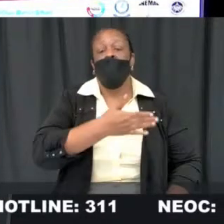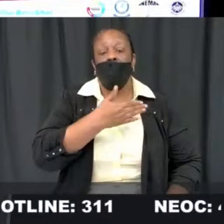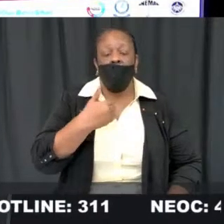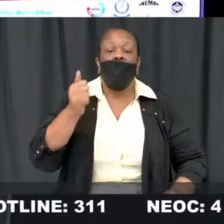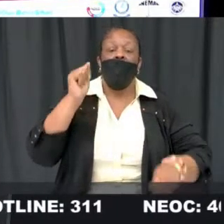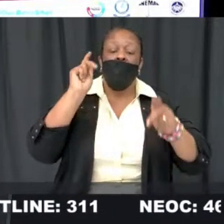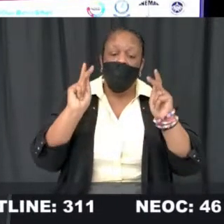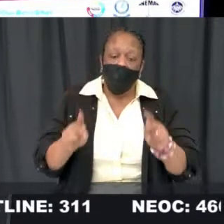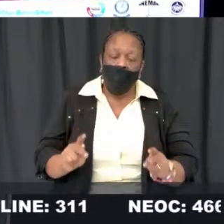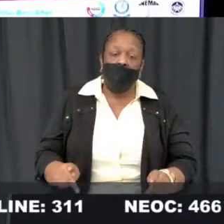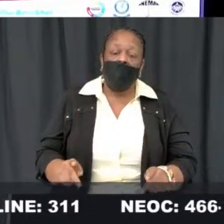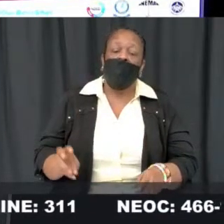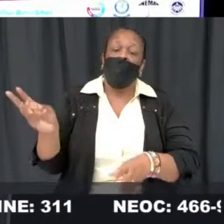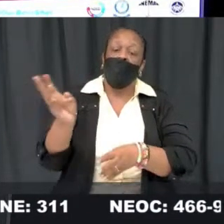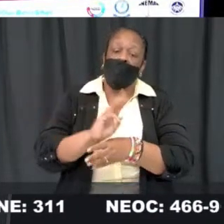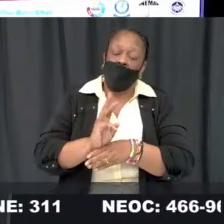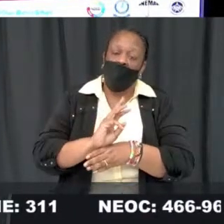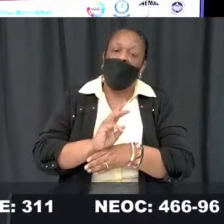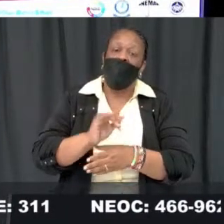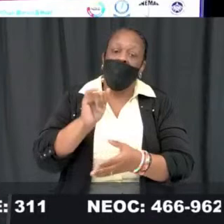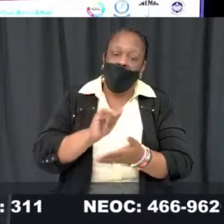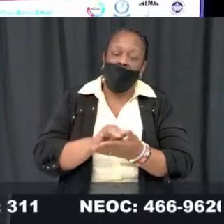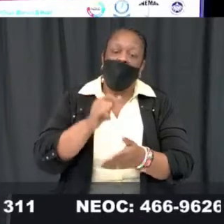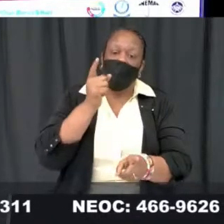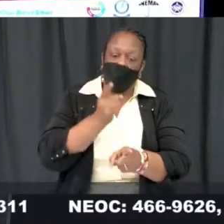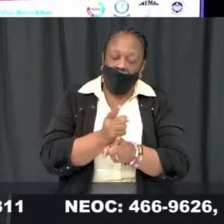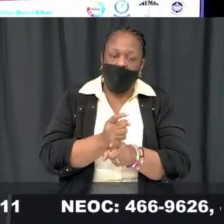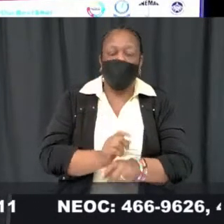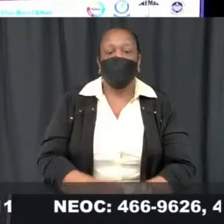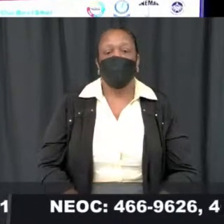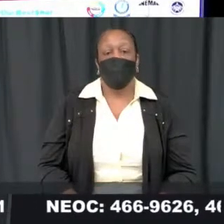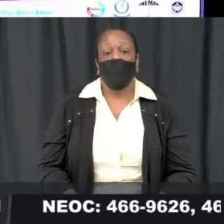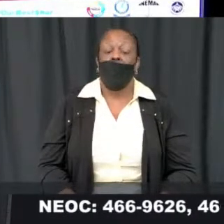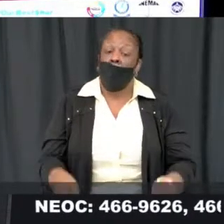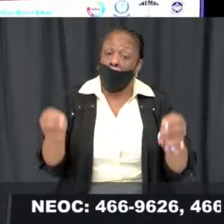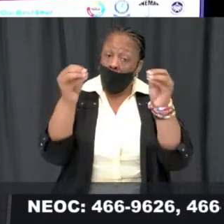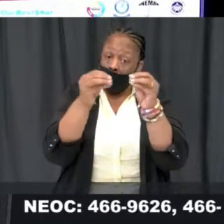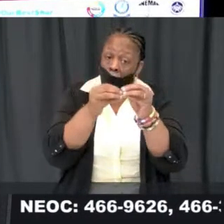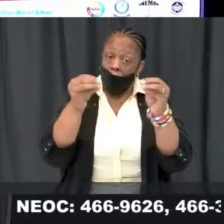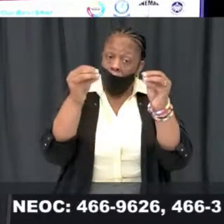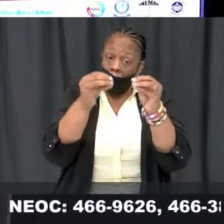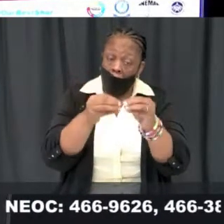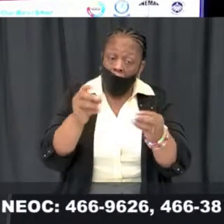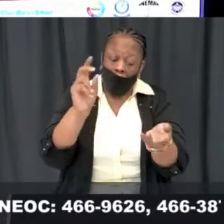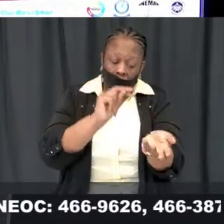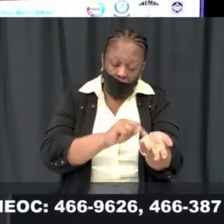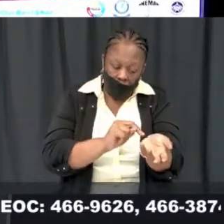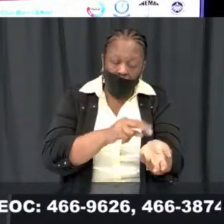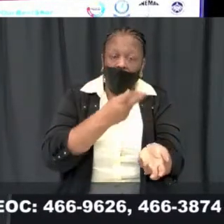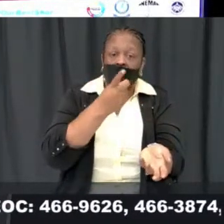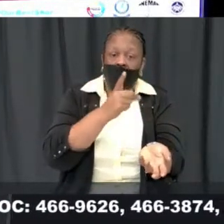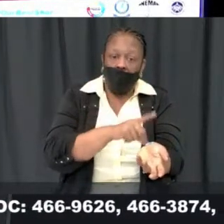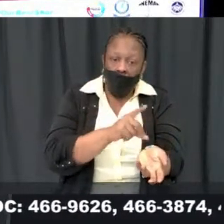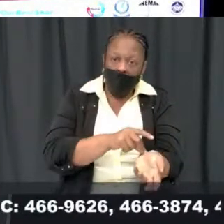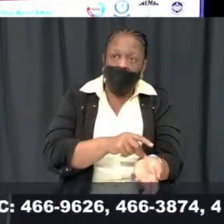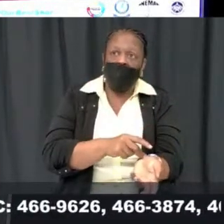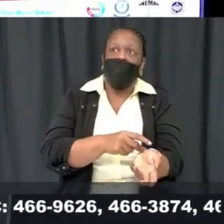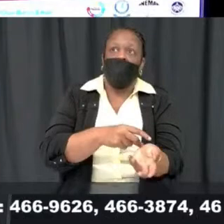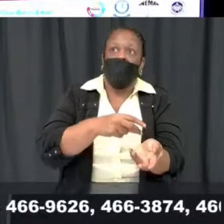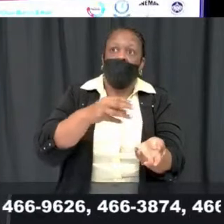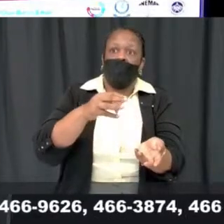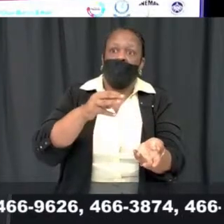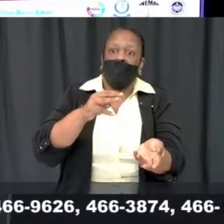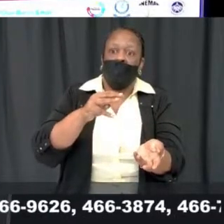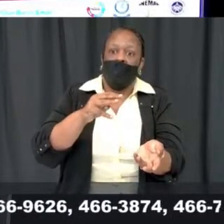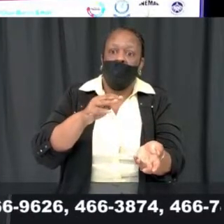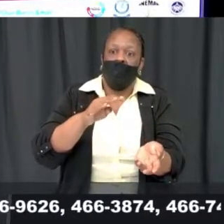moving forward and getting vaccinated. And there would come a point in time when the country as a whole, including